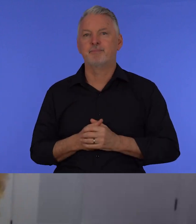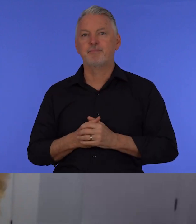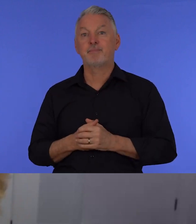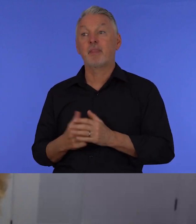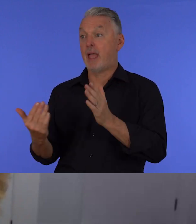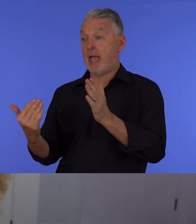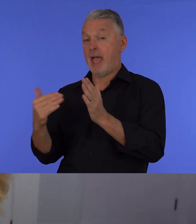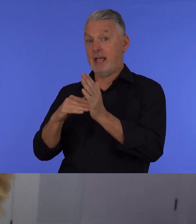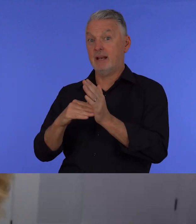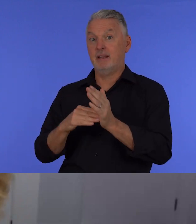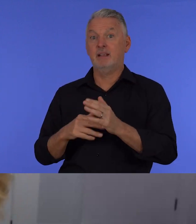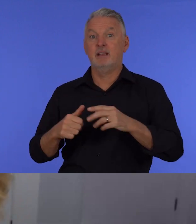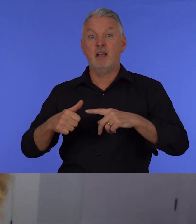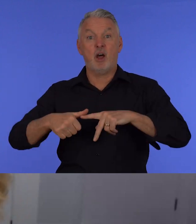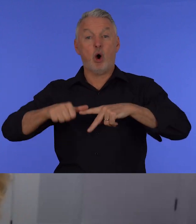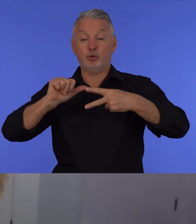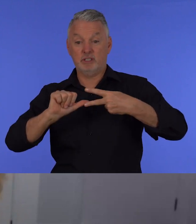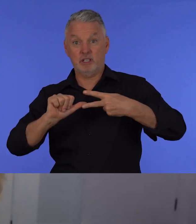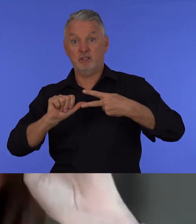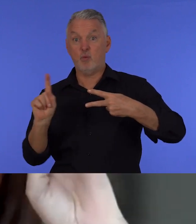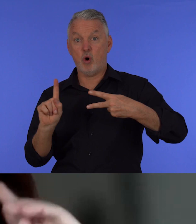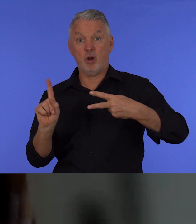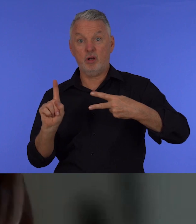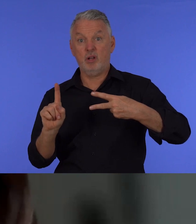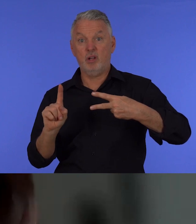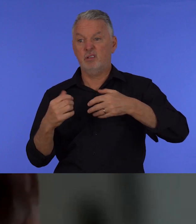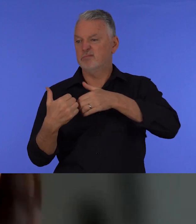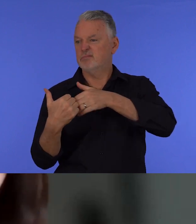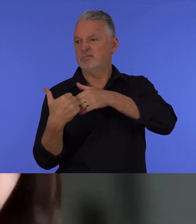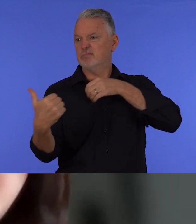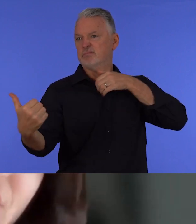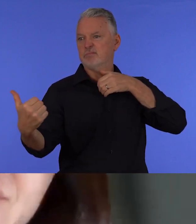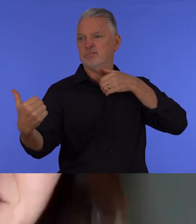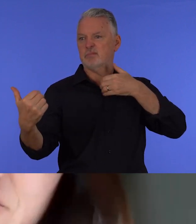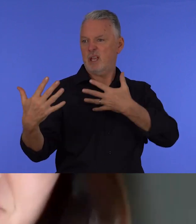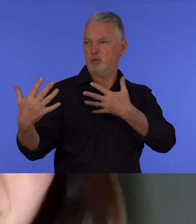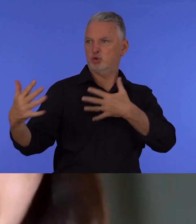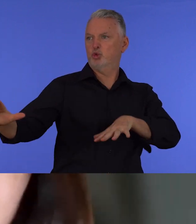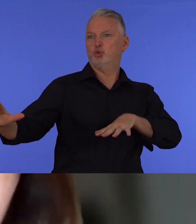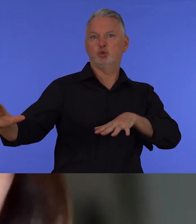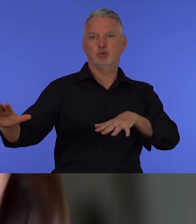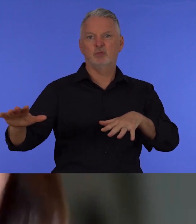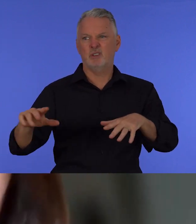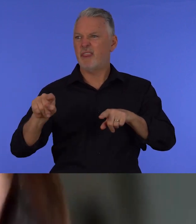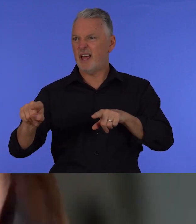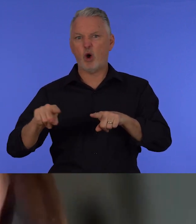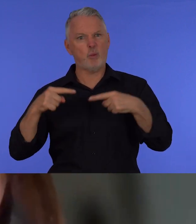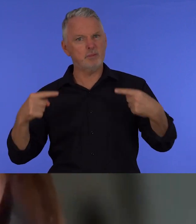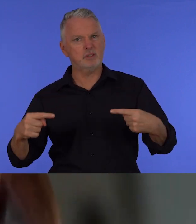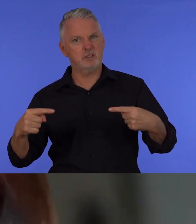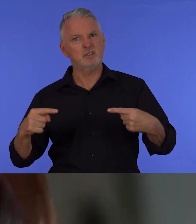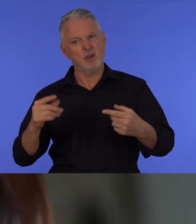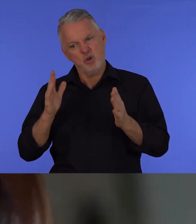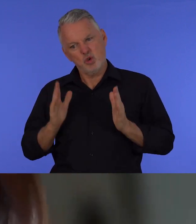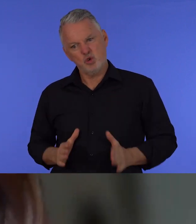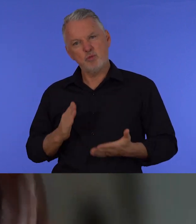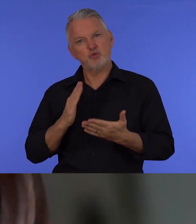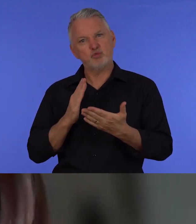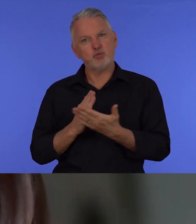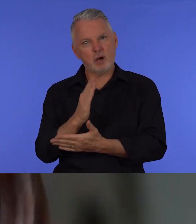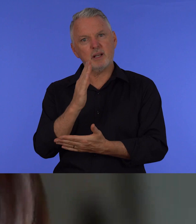research even says that as well. Heather? I'll just add that the alternative is segregation and exclusion.